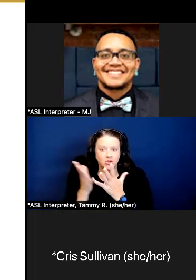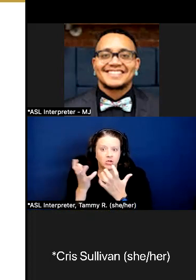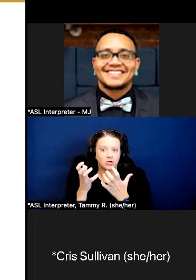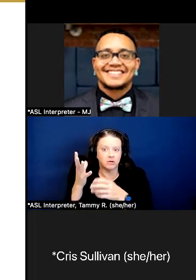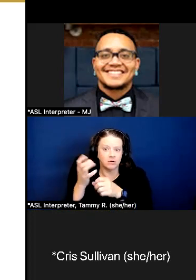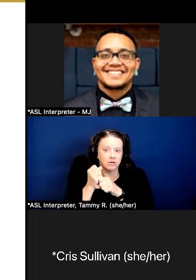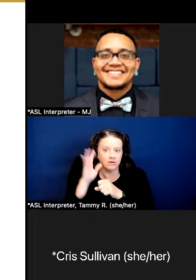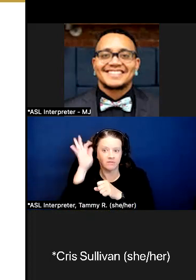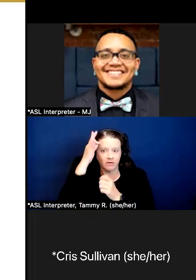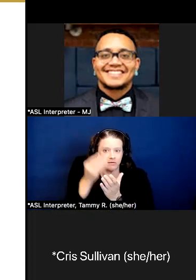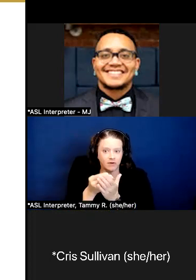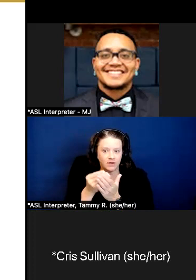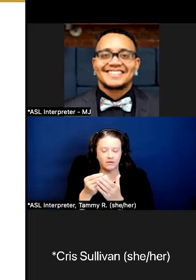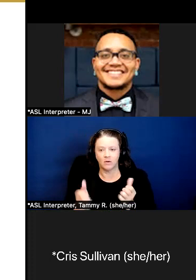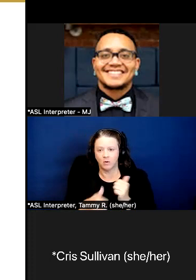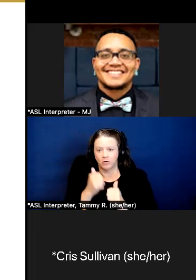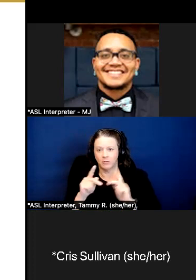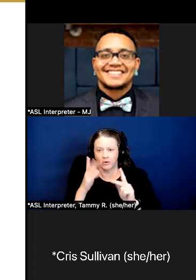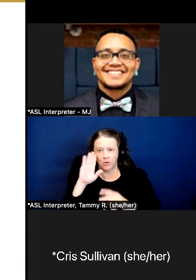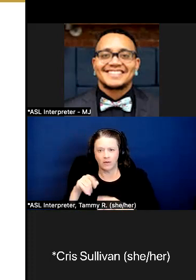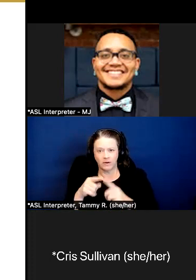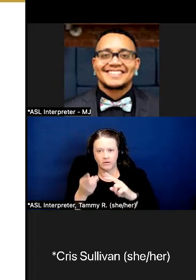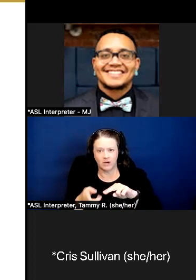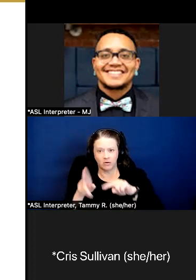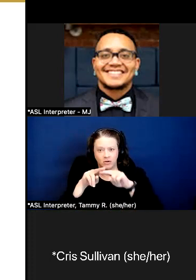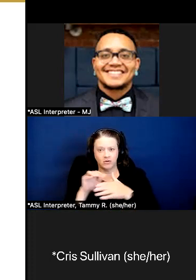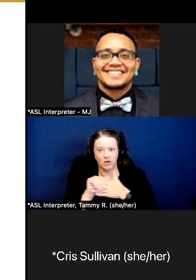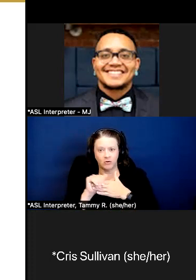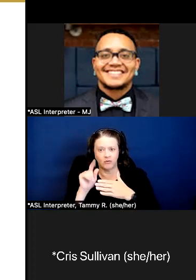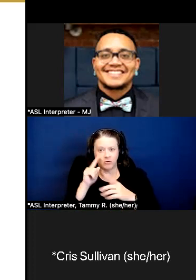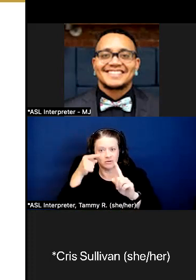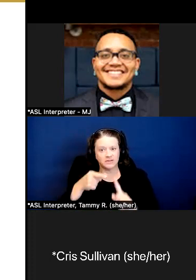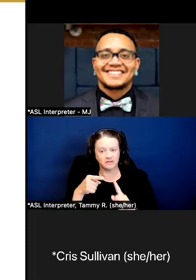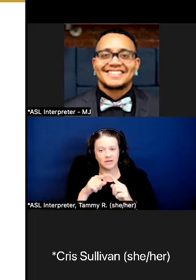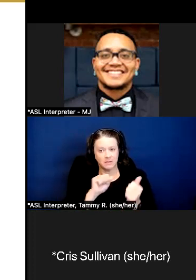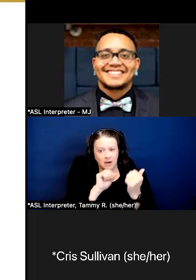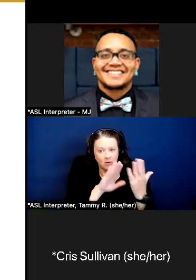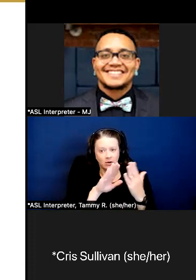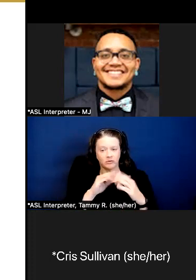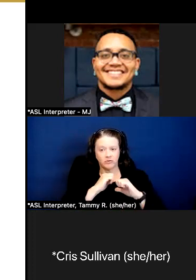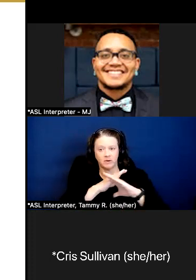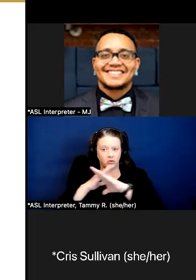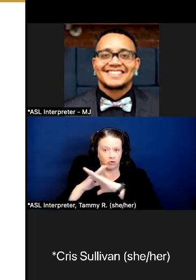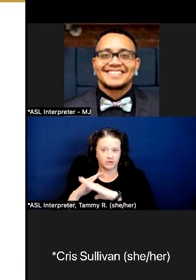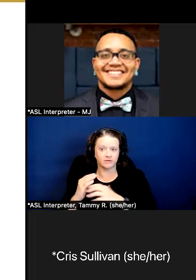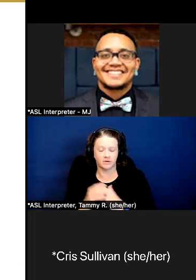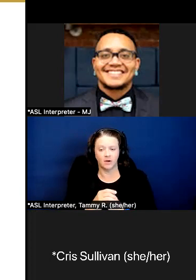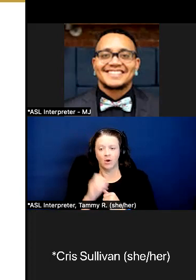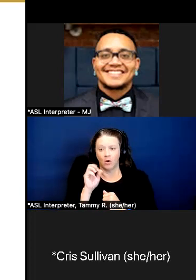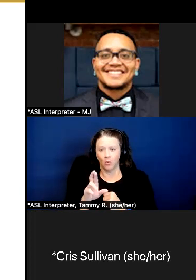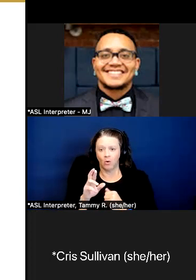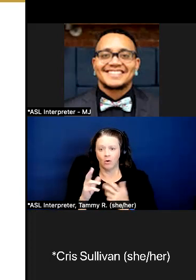I think most people are aware that there's an increase in dollars for certain barriers being addressed, or right,